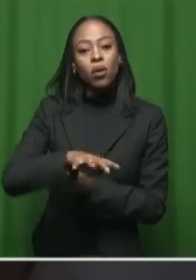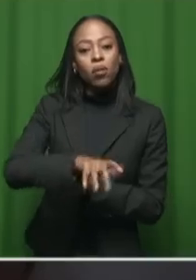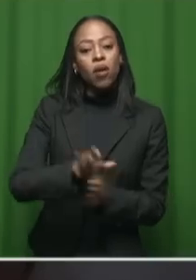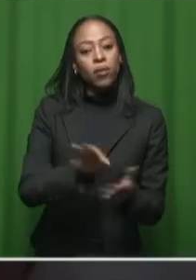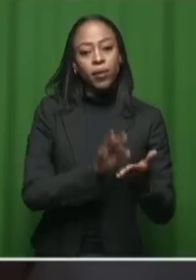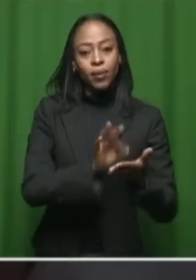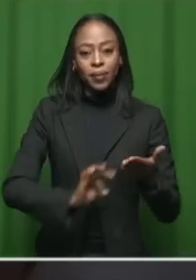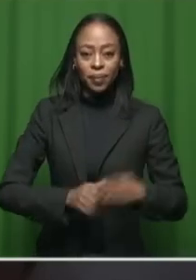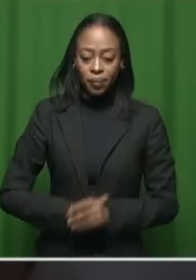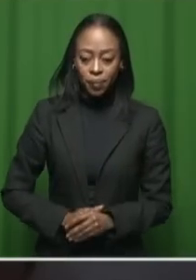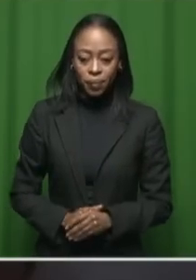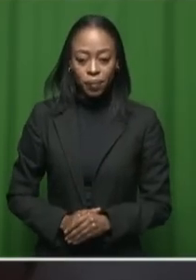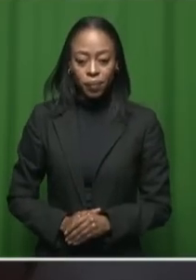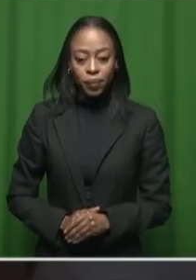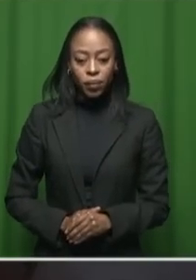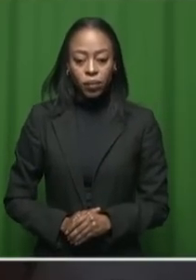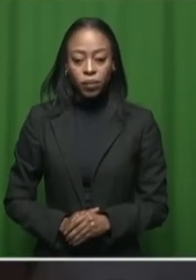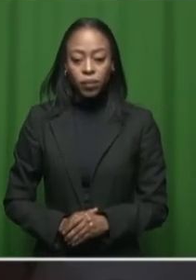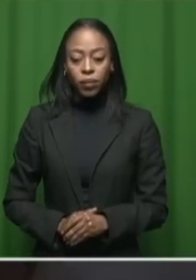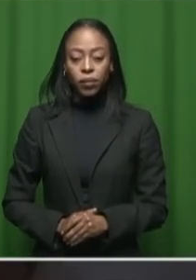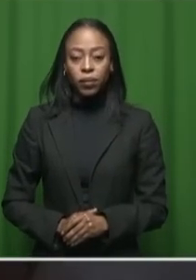vote.